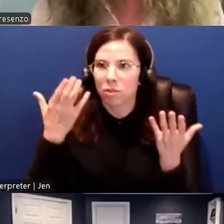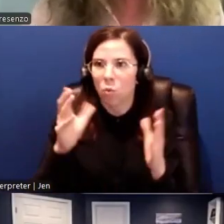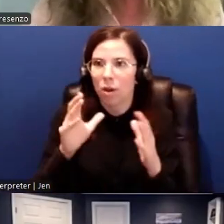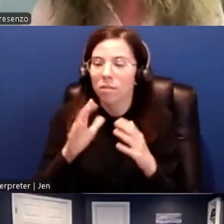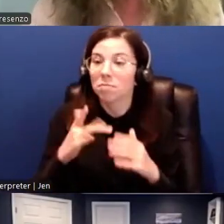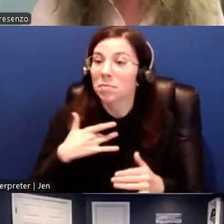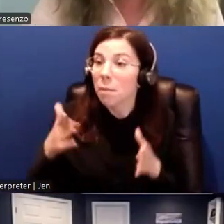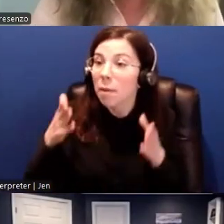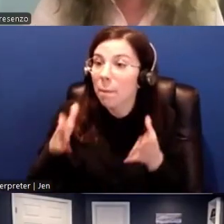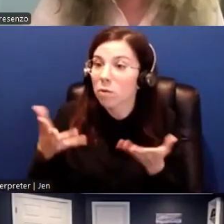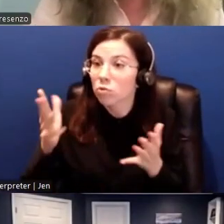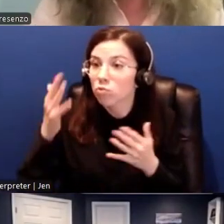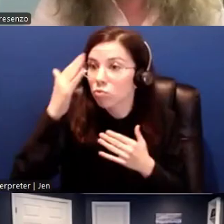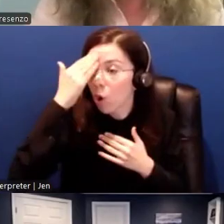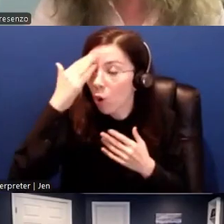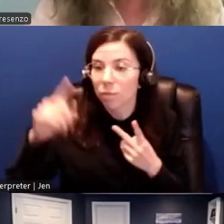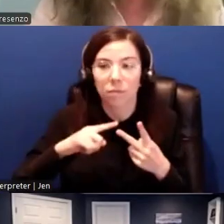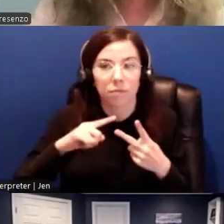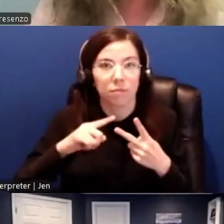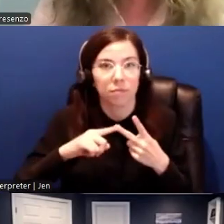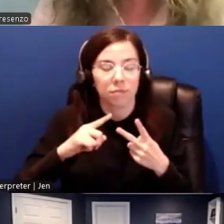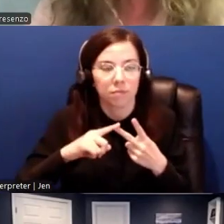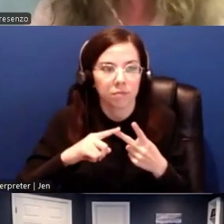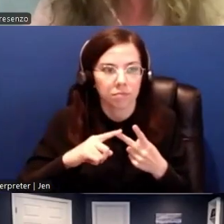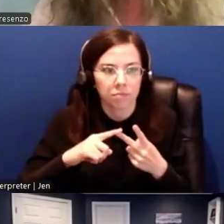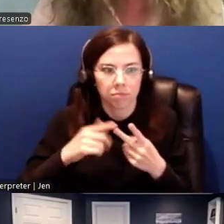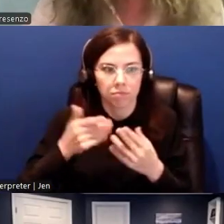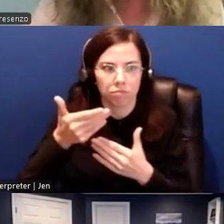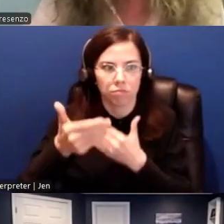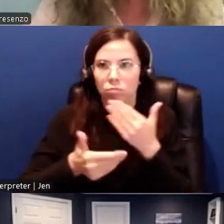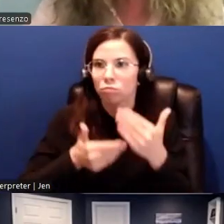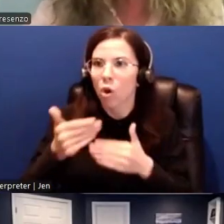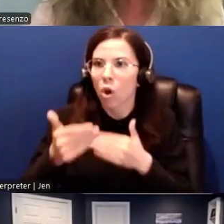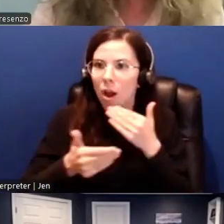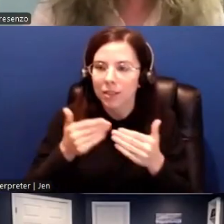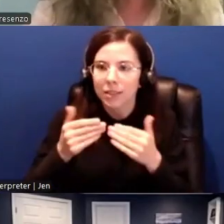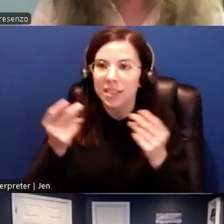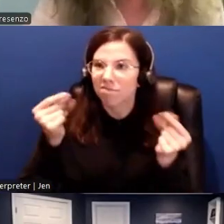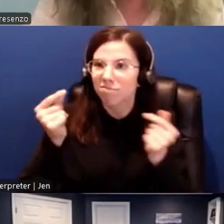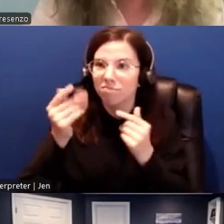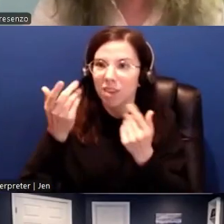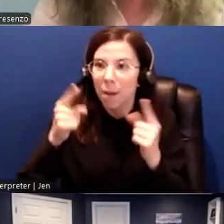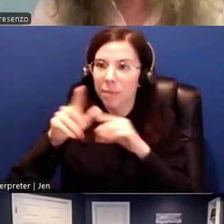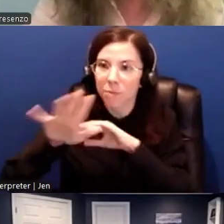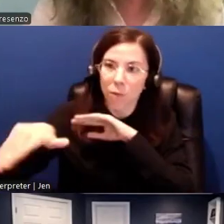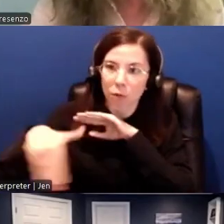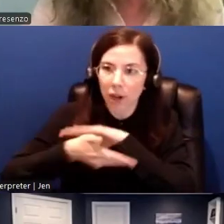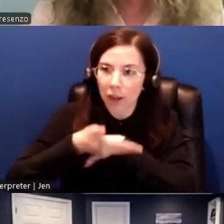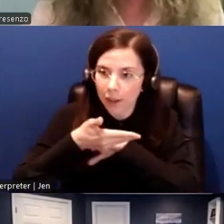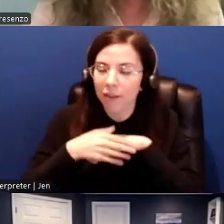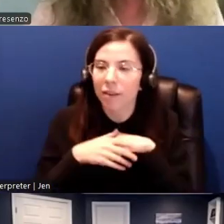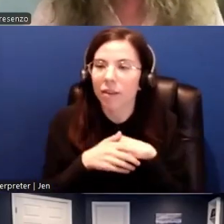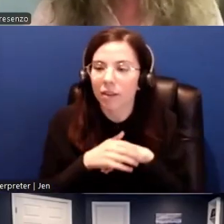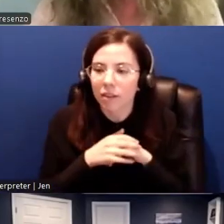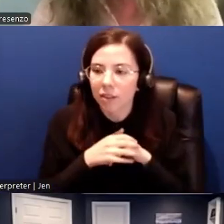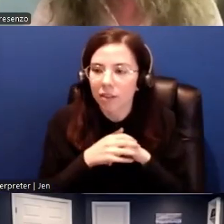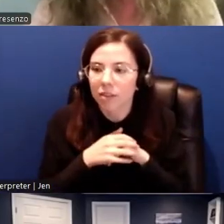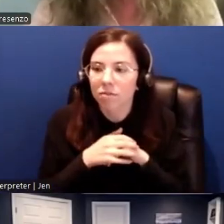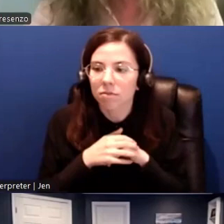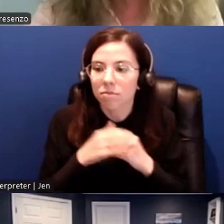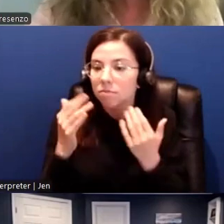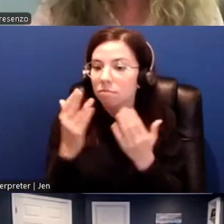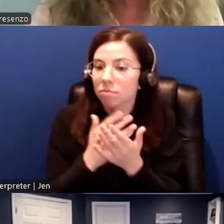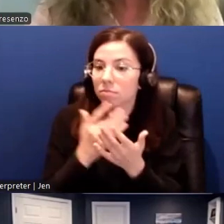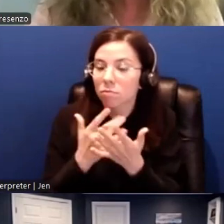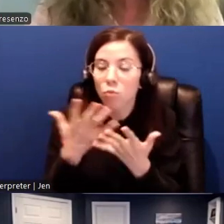they know. Number two, it's a process that is not overnight. Sometimes they just want to go and get